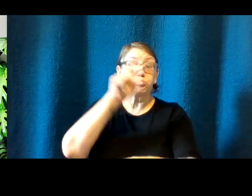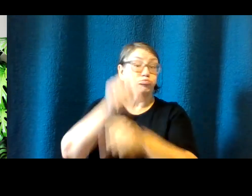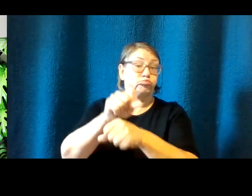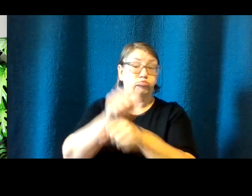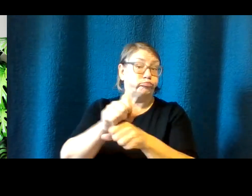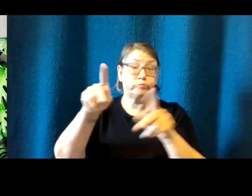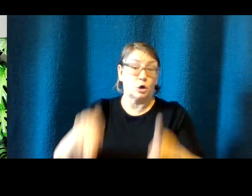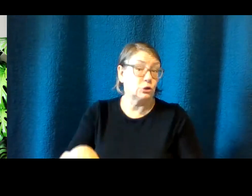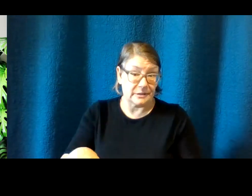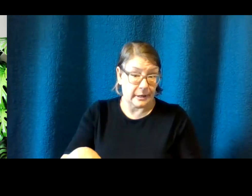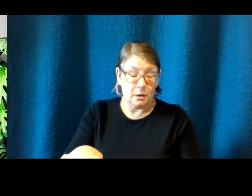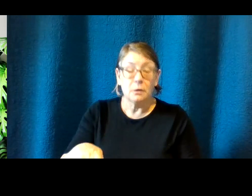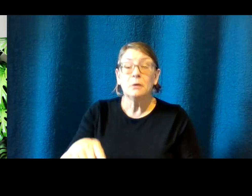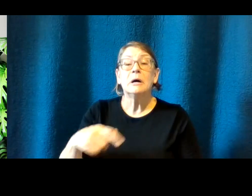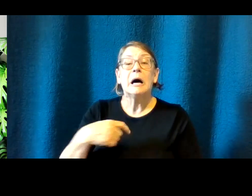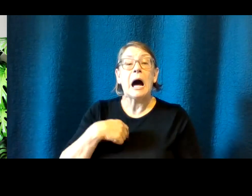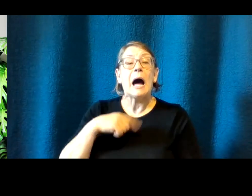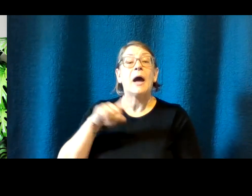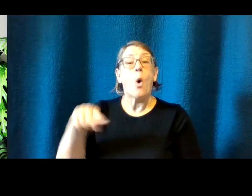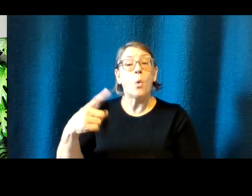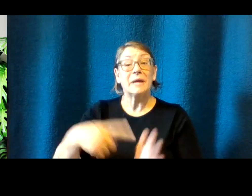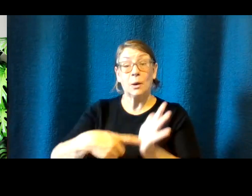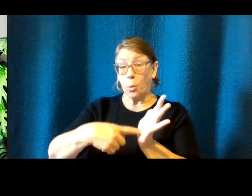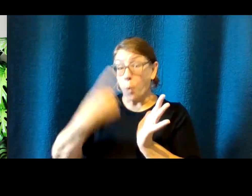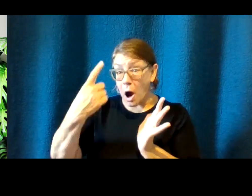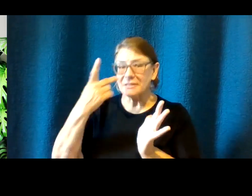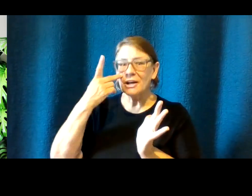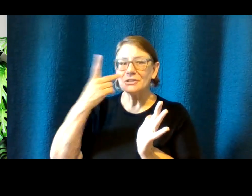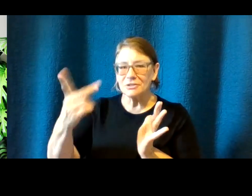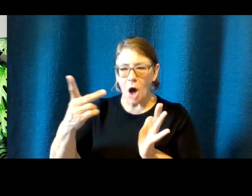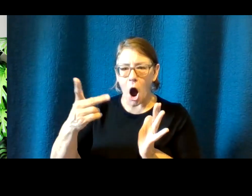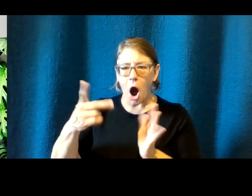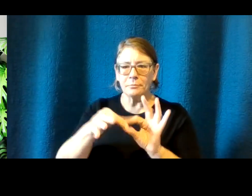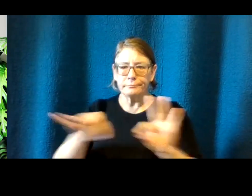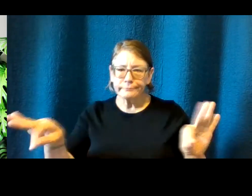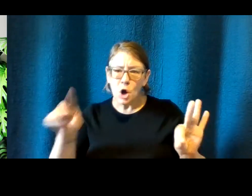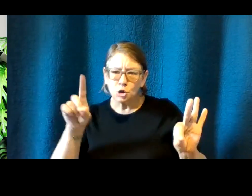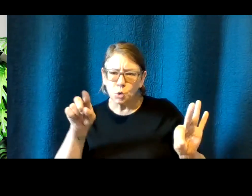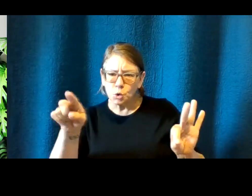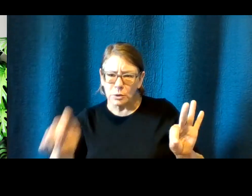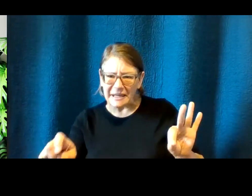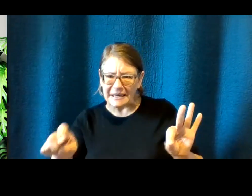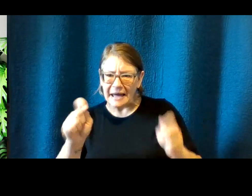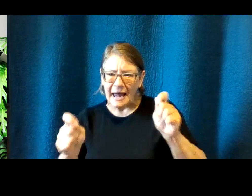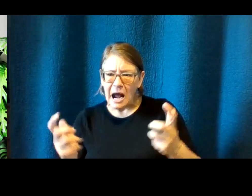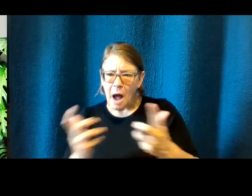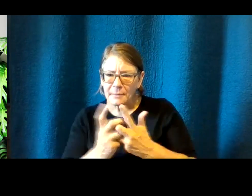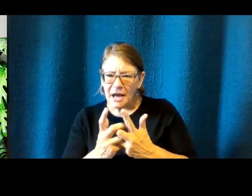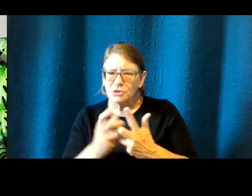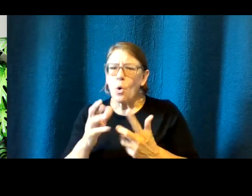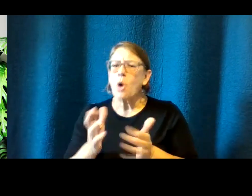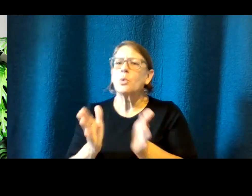meeting, I only once saw, do you need an accommodation? What do you need? Or request something